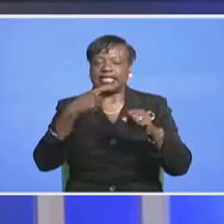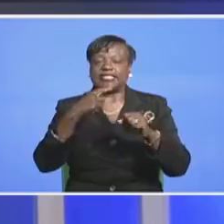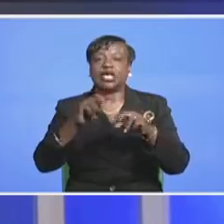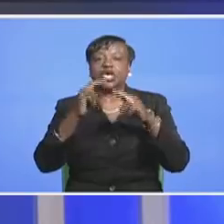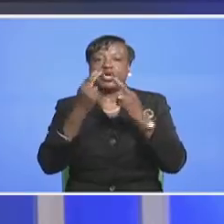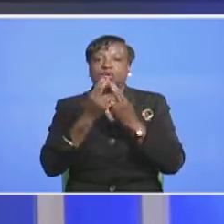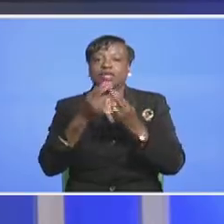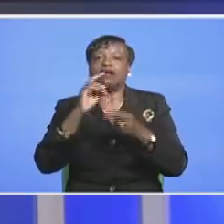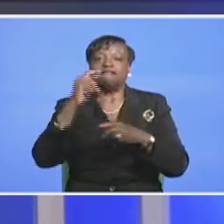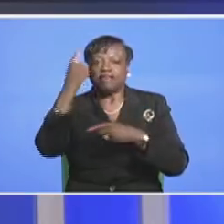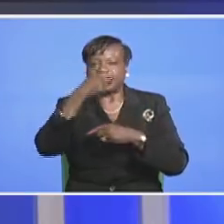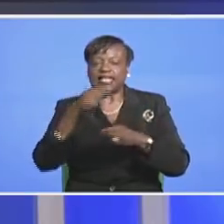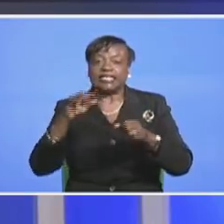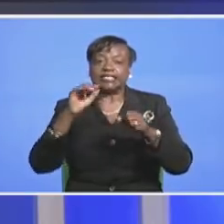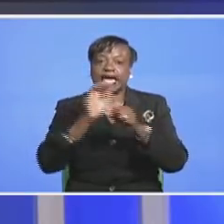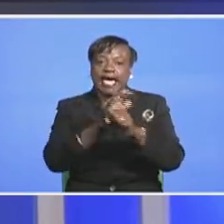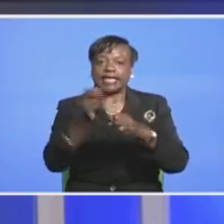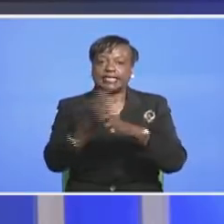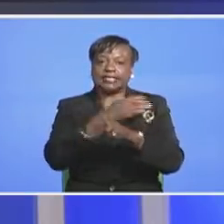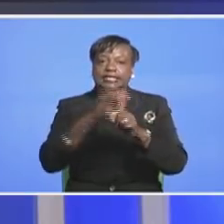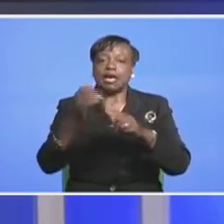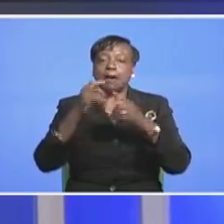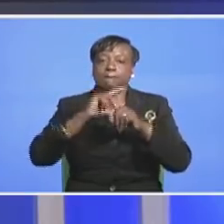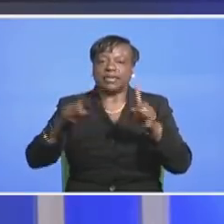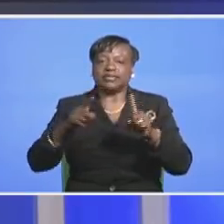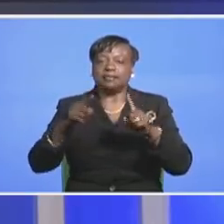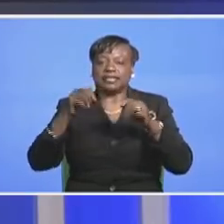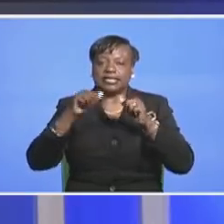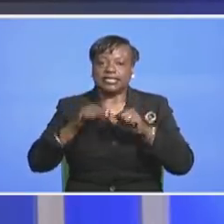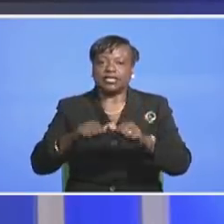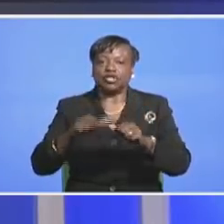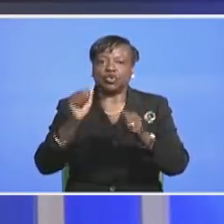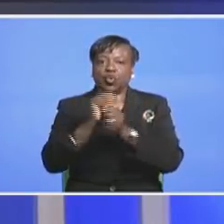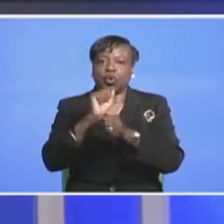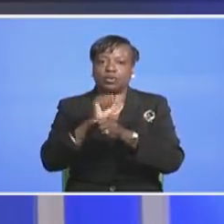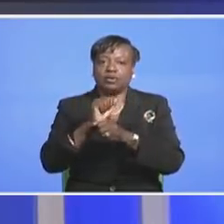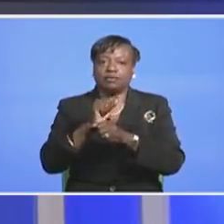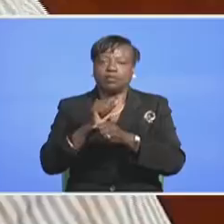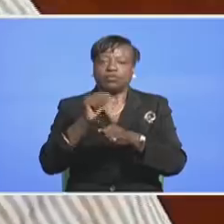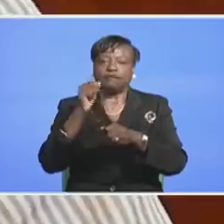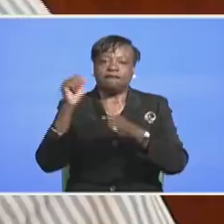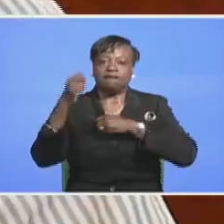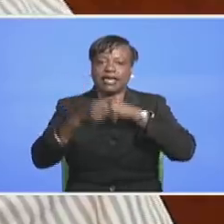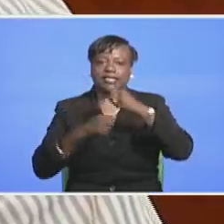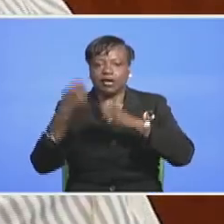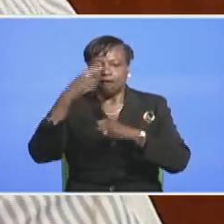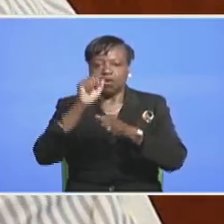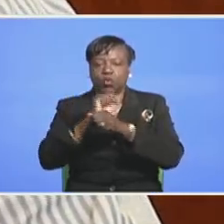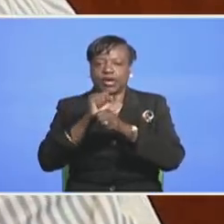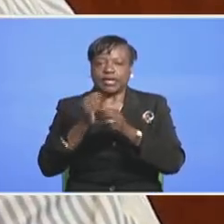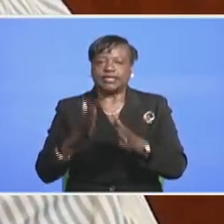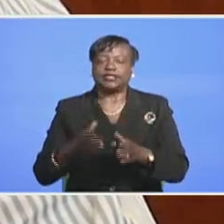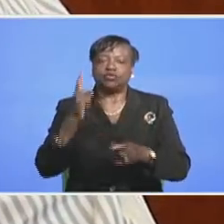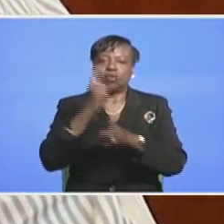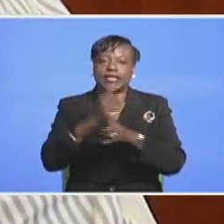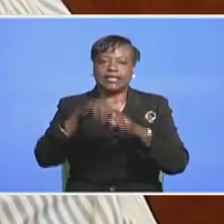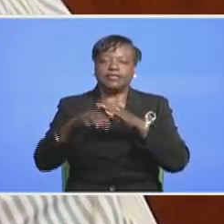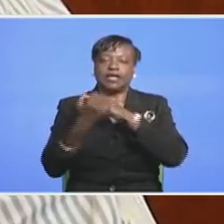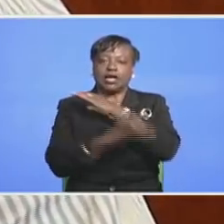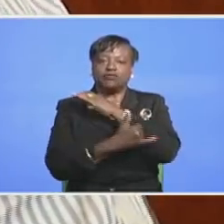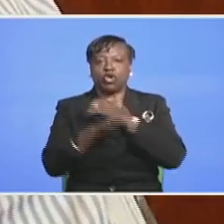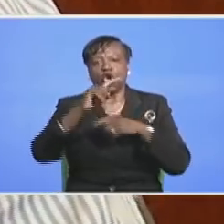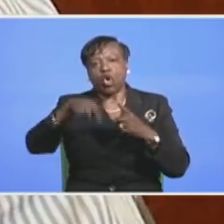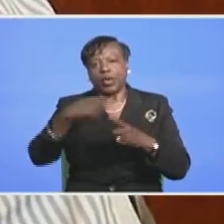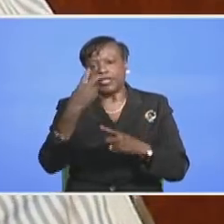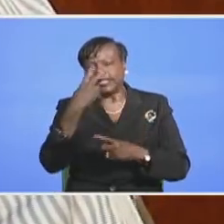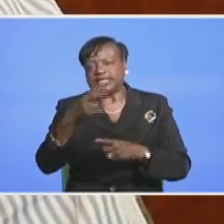but says they must continue to advocate for workers' rights in the country. Well, we find that persons are trying to